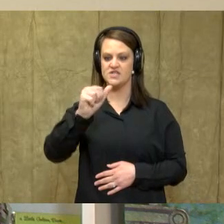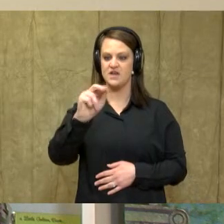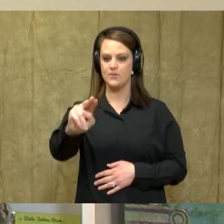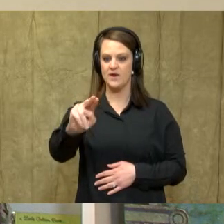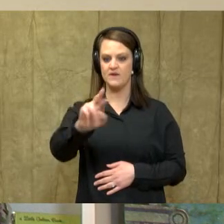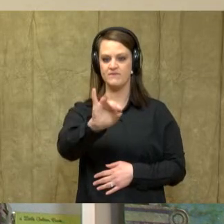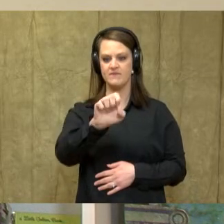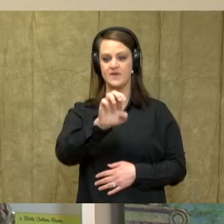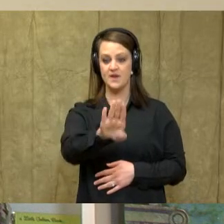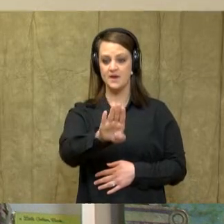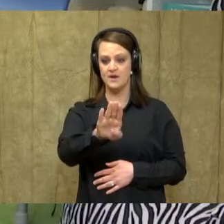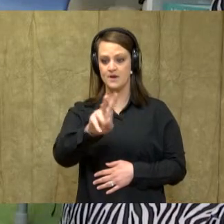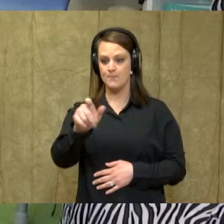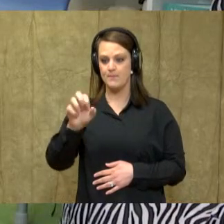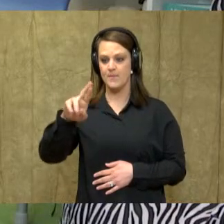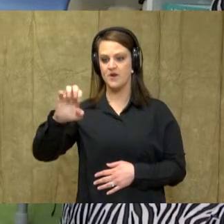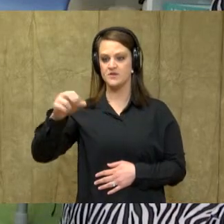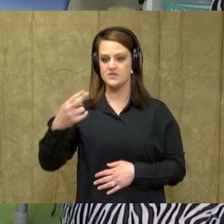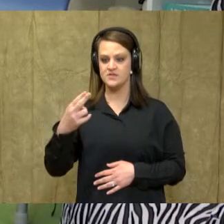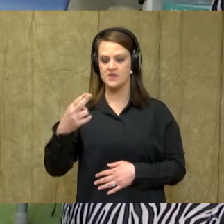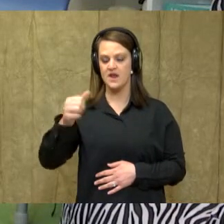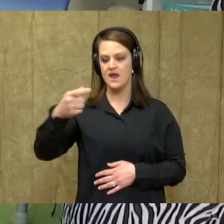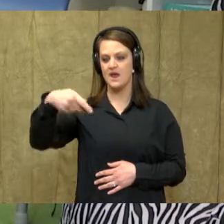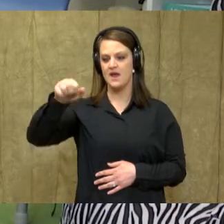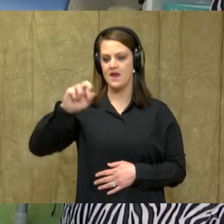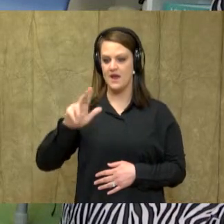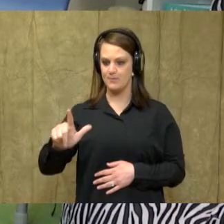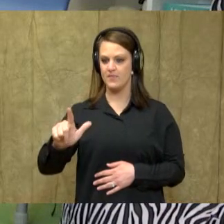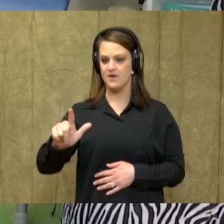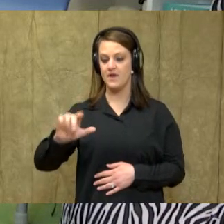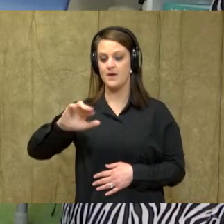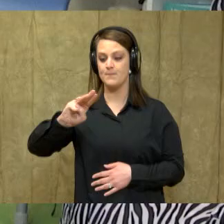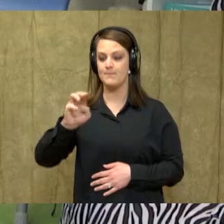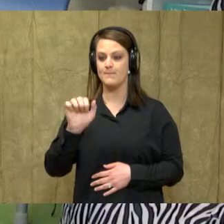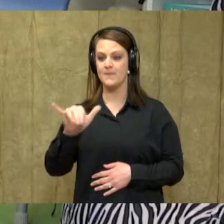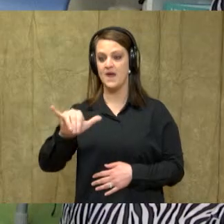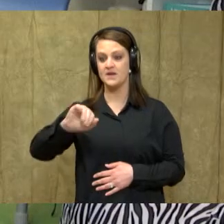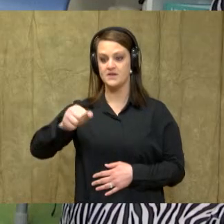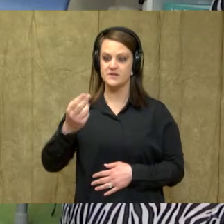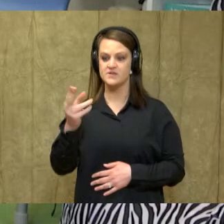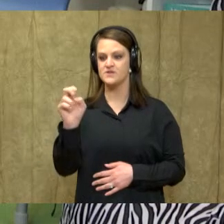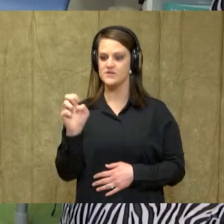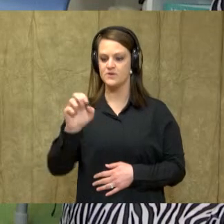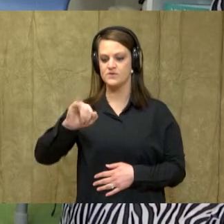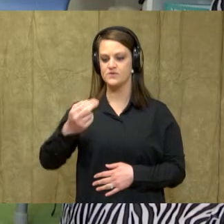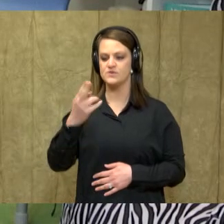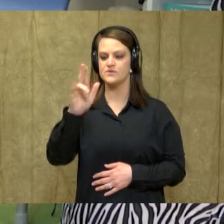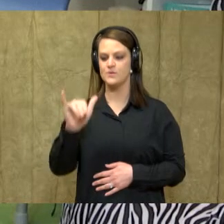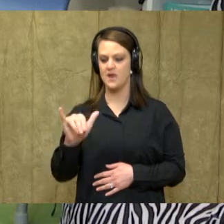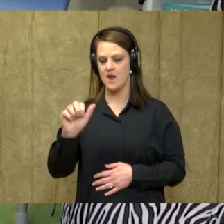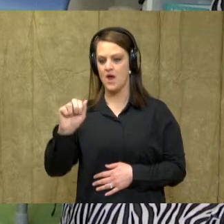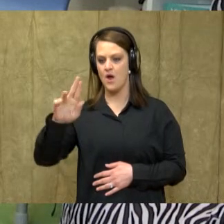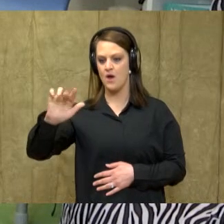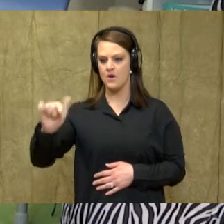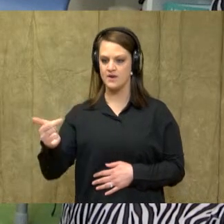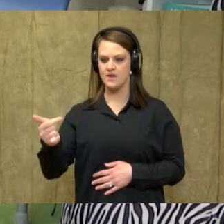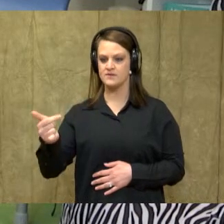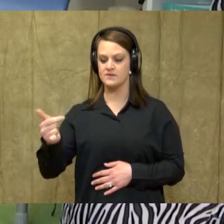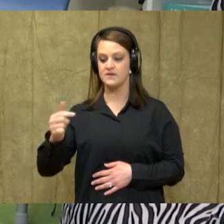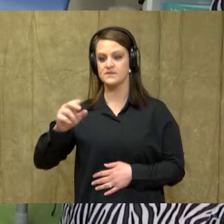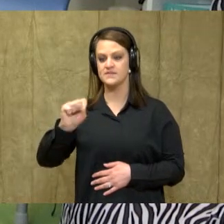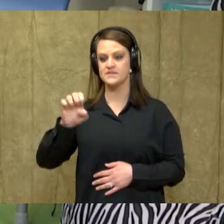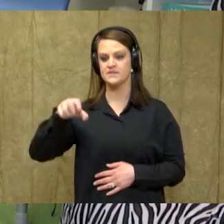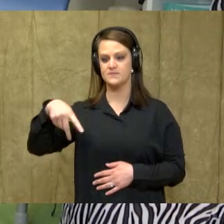January, February, March, April, May, June, July, August, September,